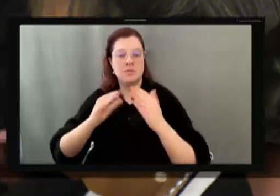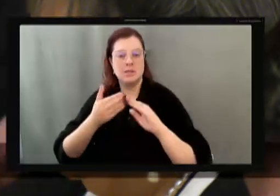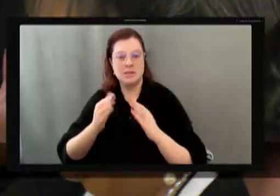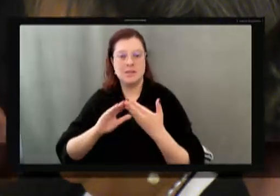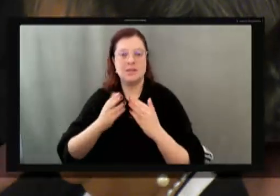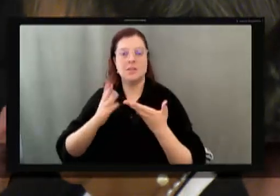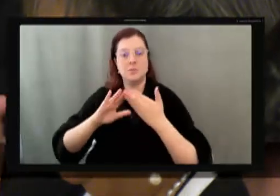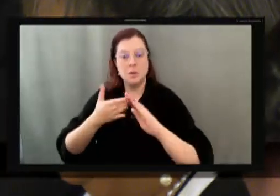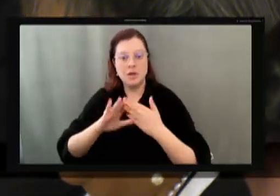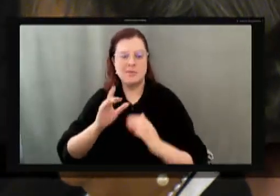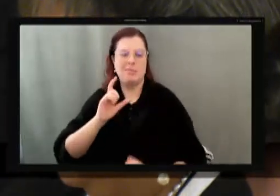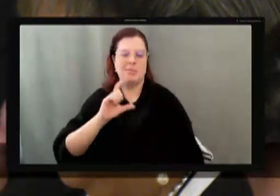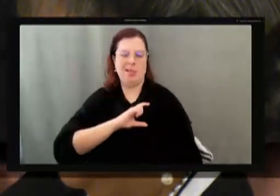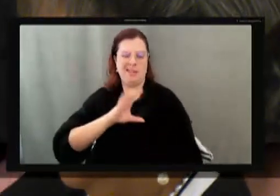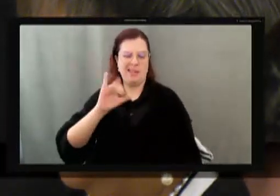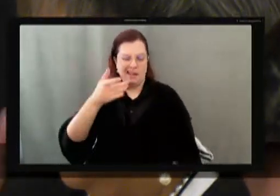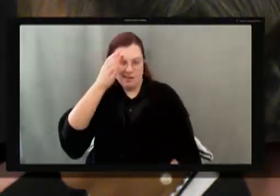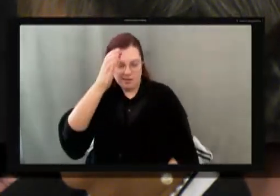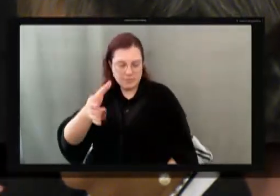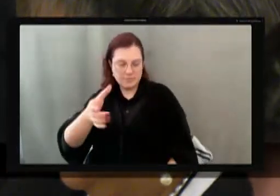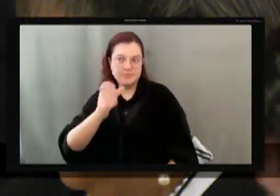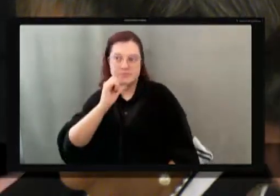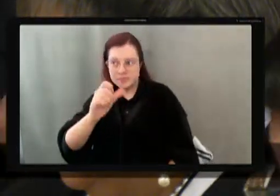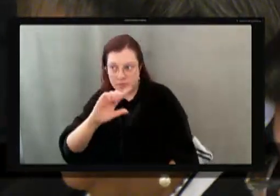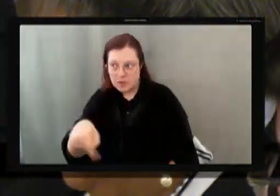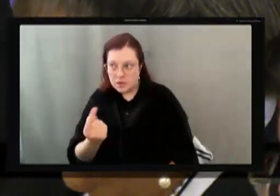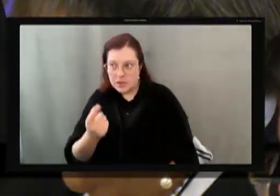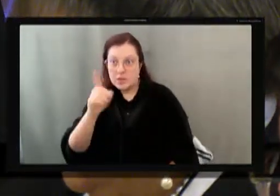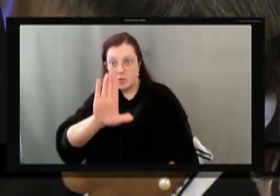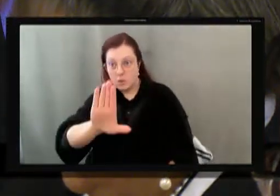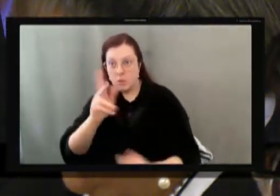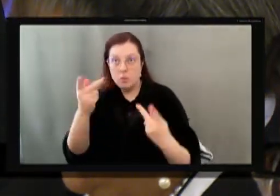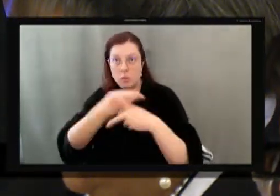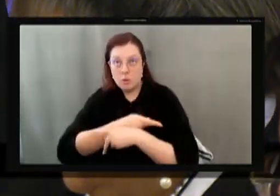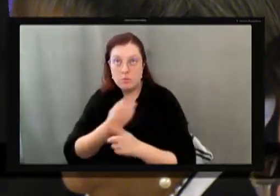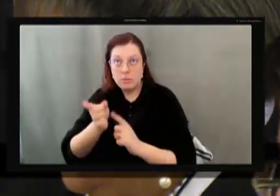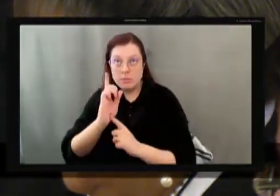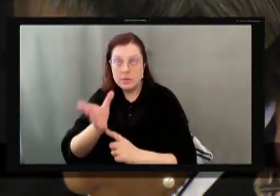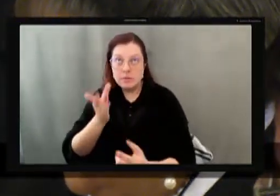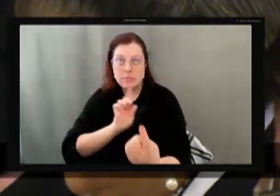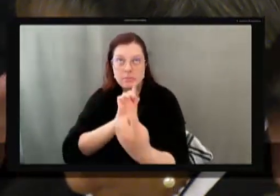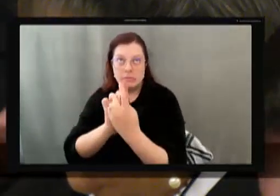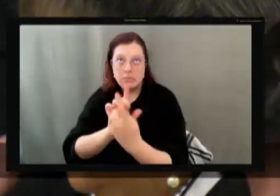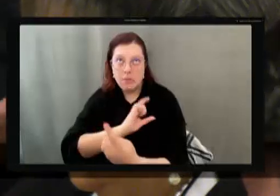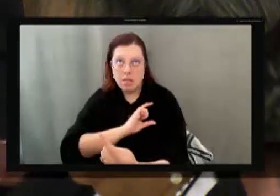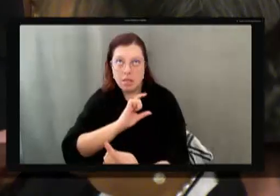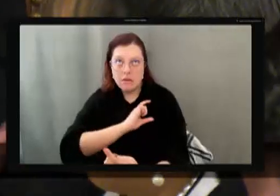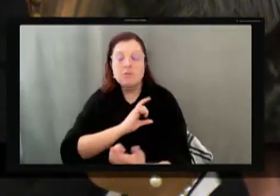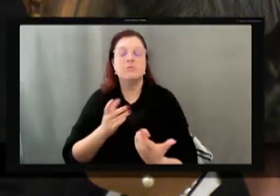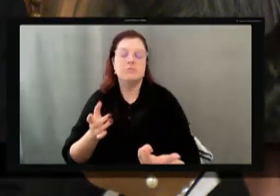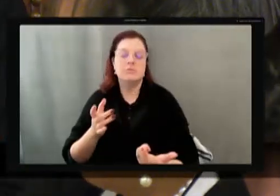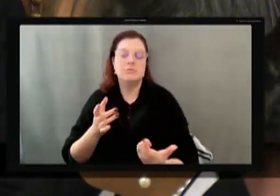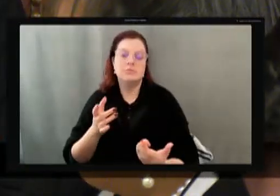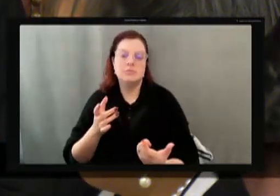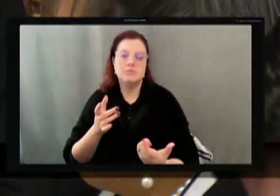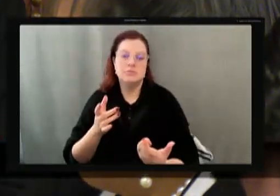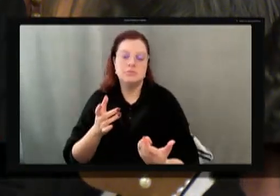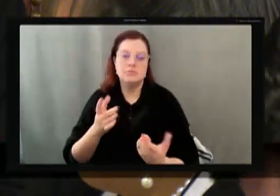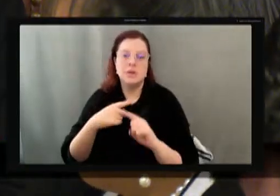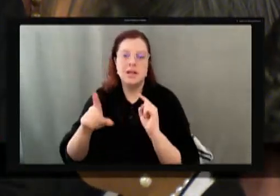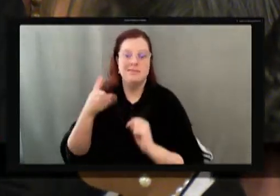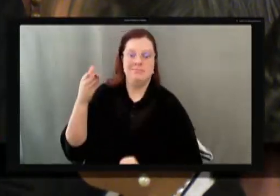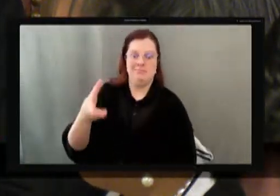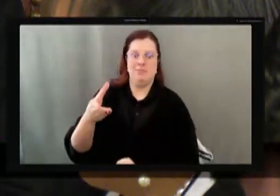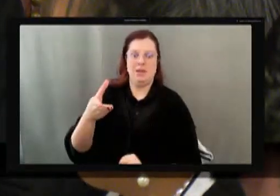policing where it's not just at your worst moment that you meet this police officer, right? That they're around. So,